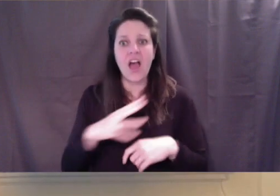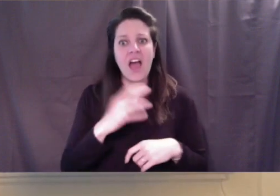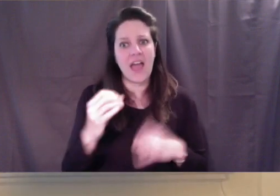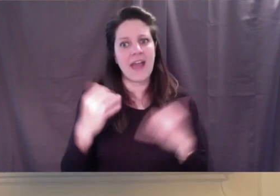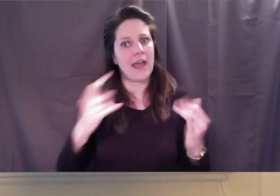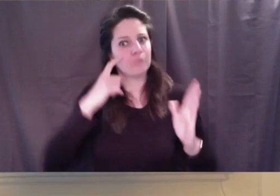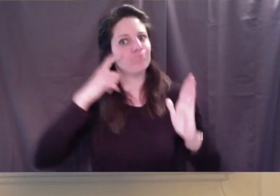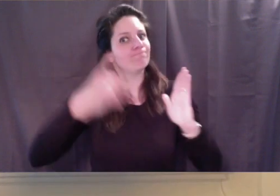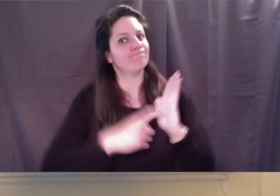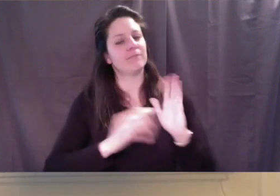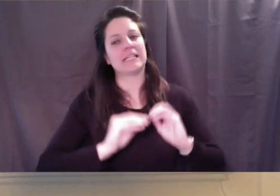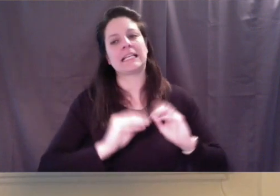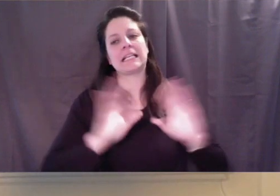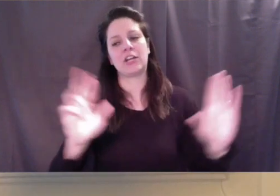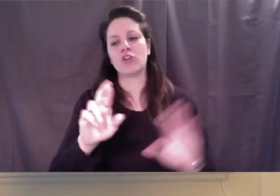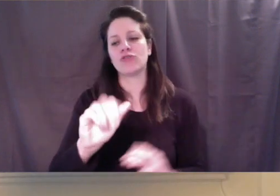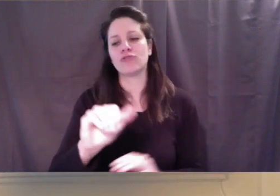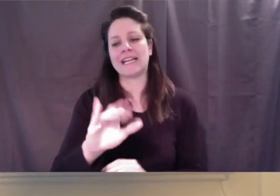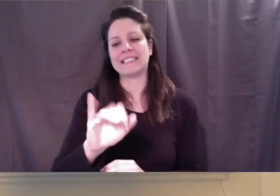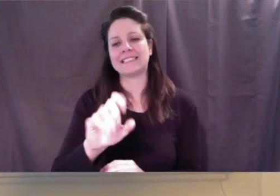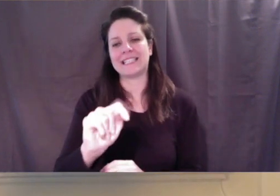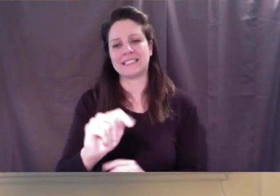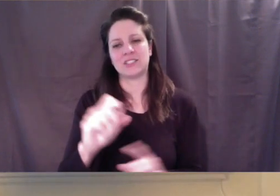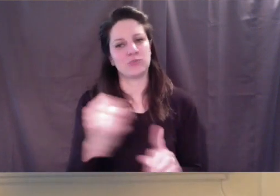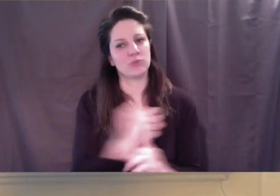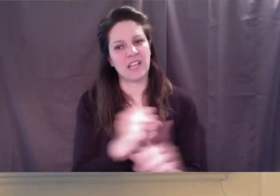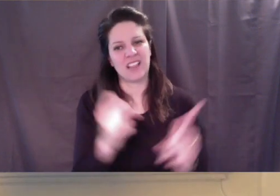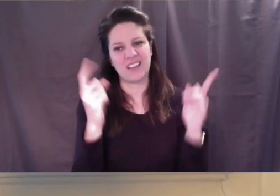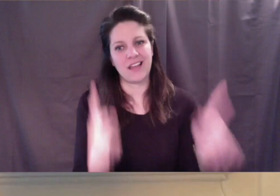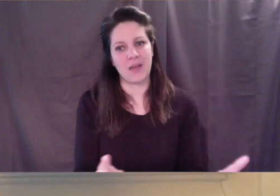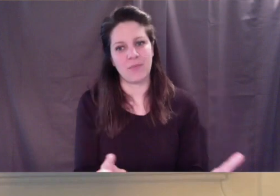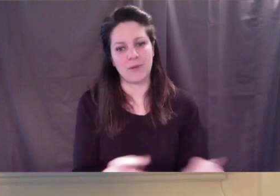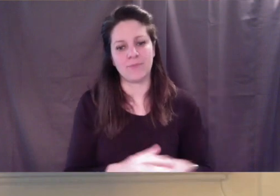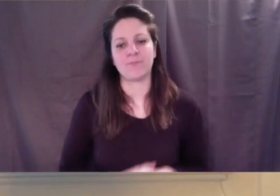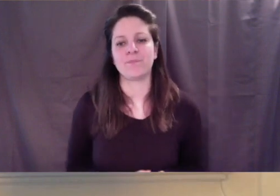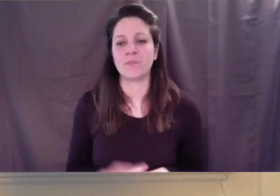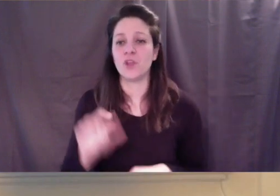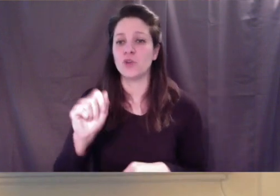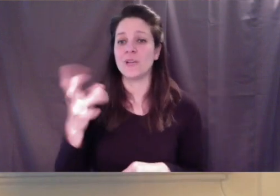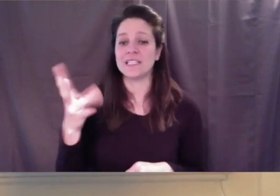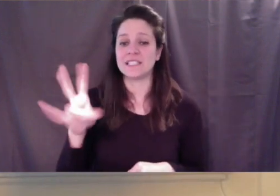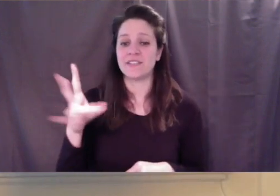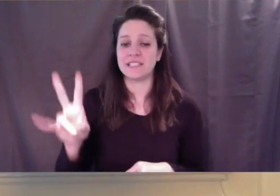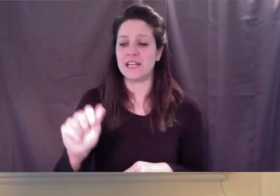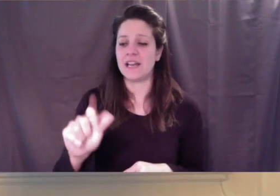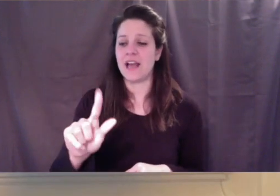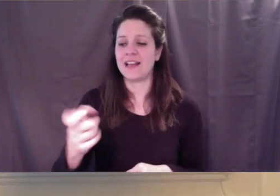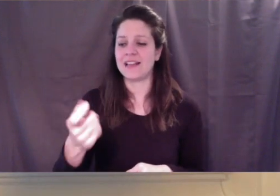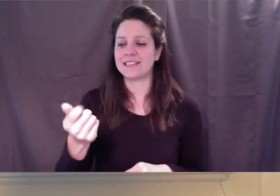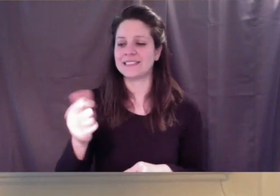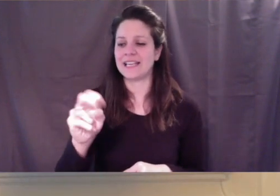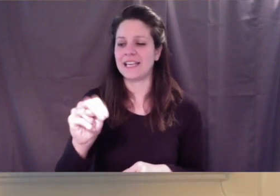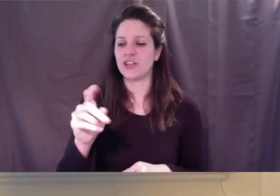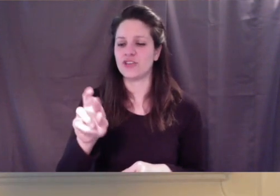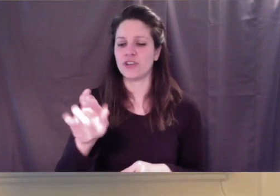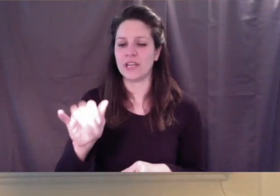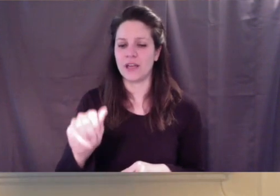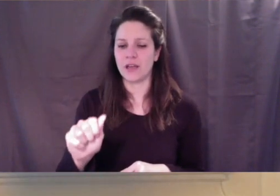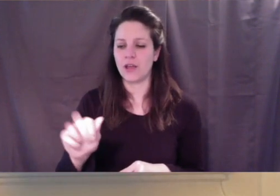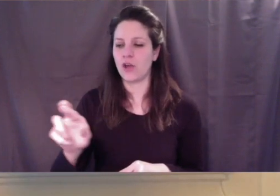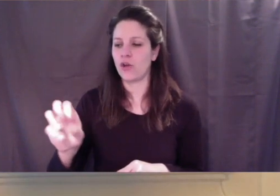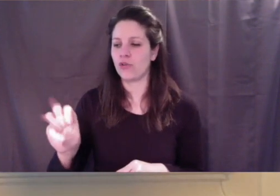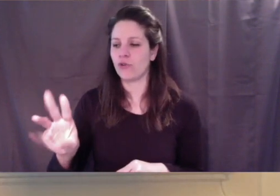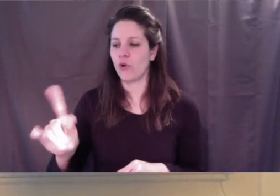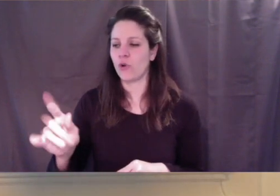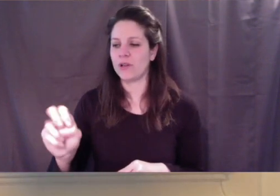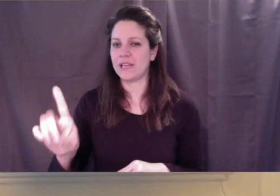racist brutality in our country. In 2017, author and blogger Alexandria Rowland declared that the